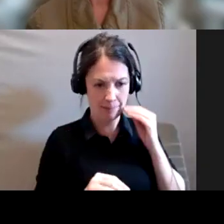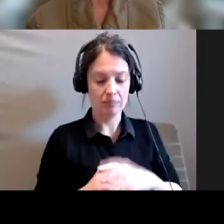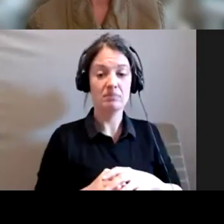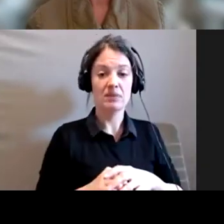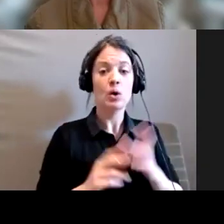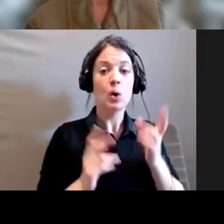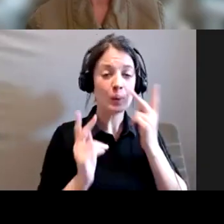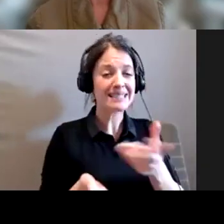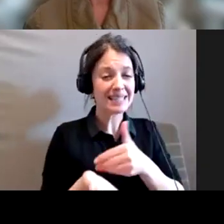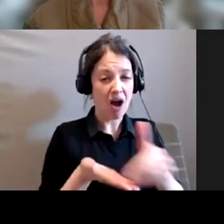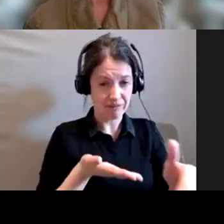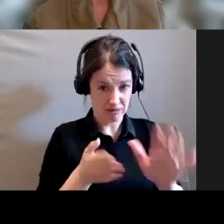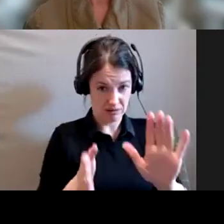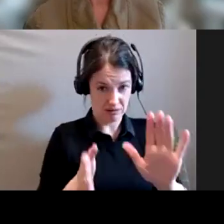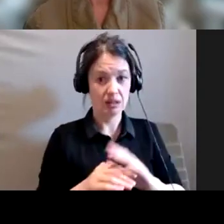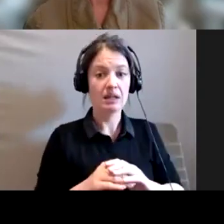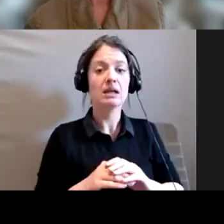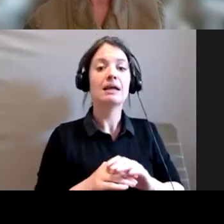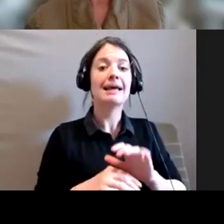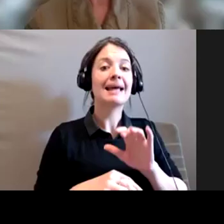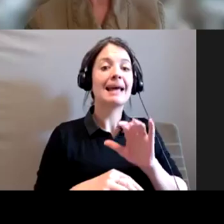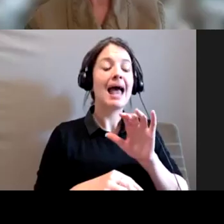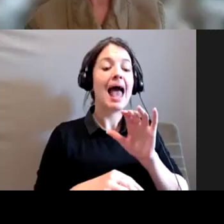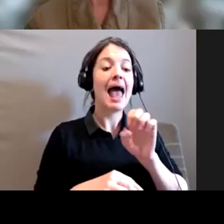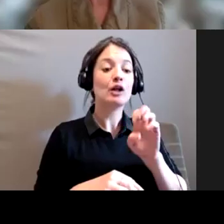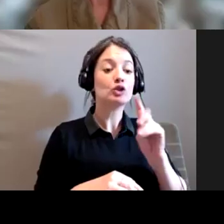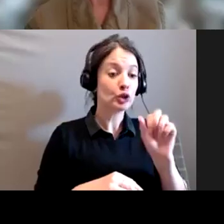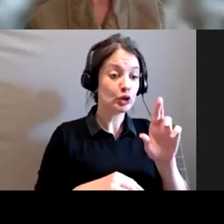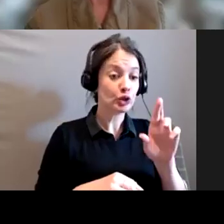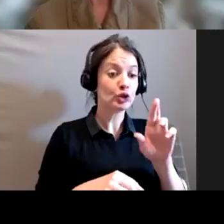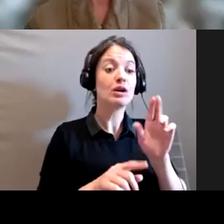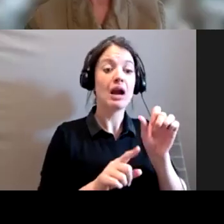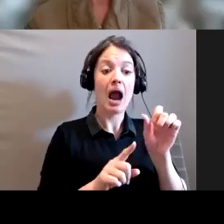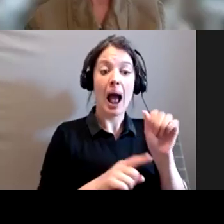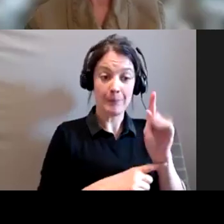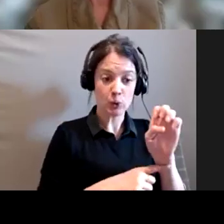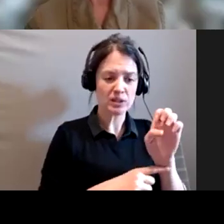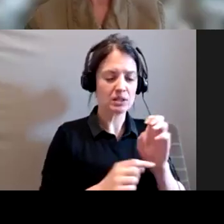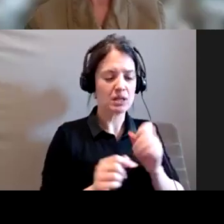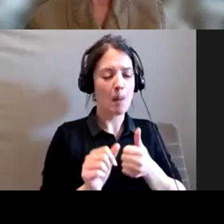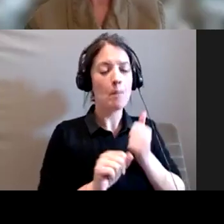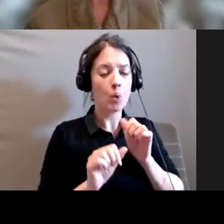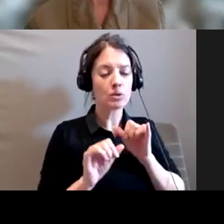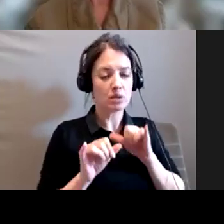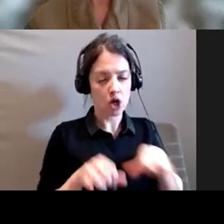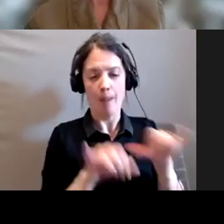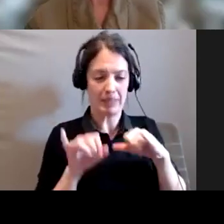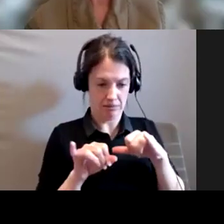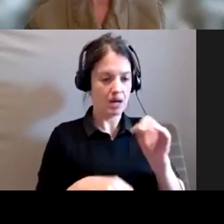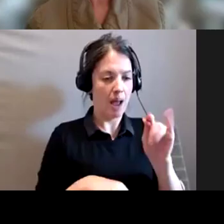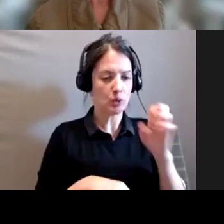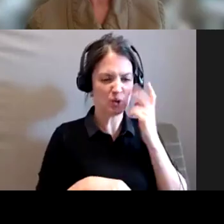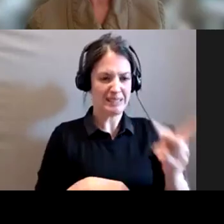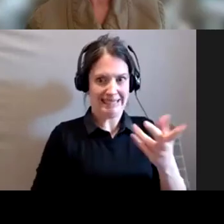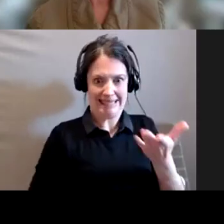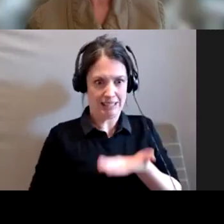Canada, and it's deeply gendered and tied to poverty and dependence. These dynamics are